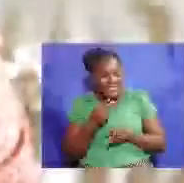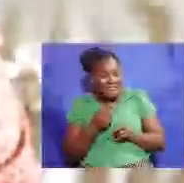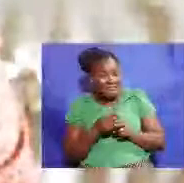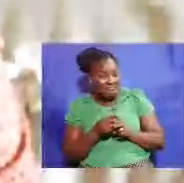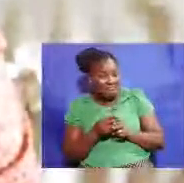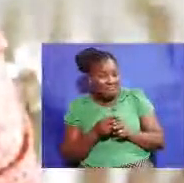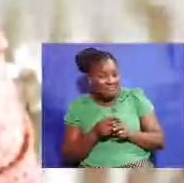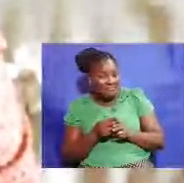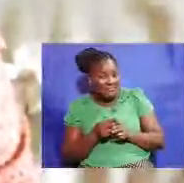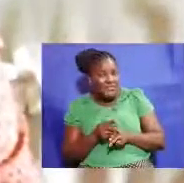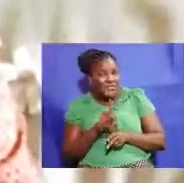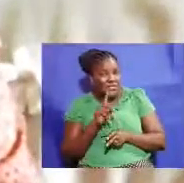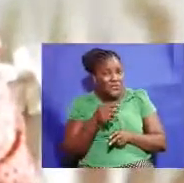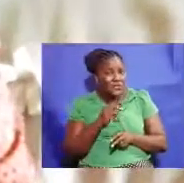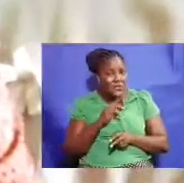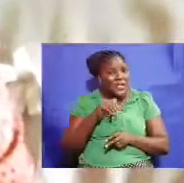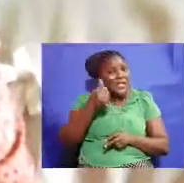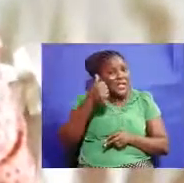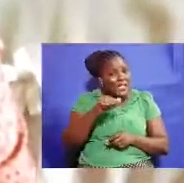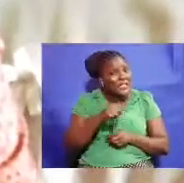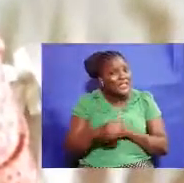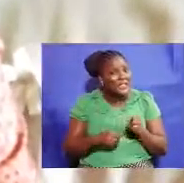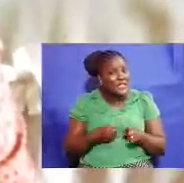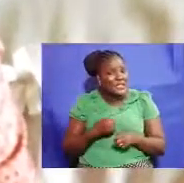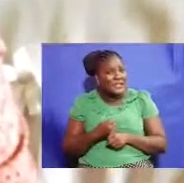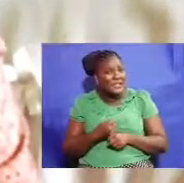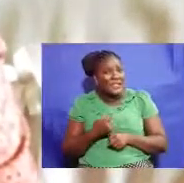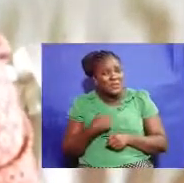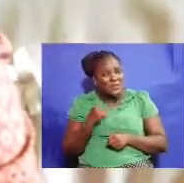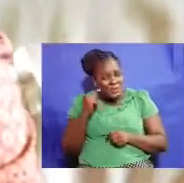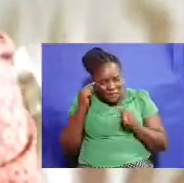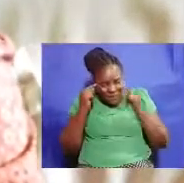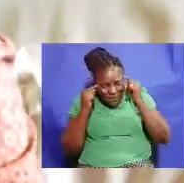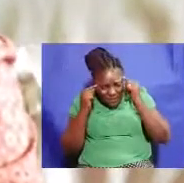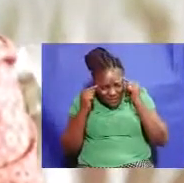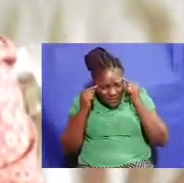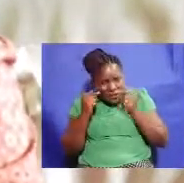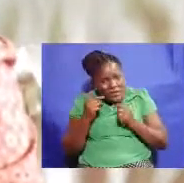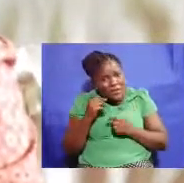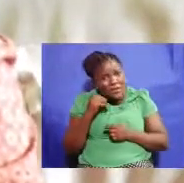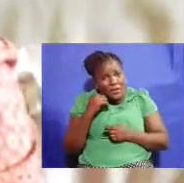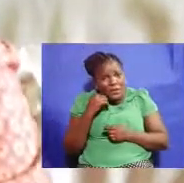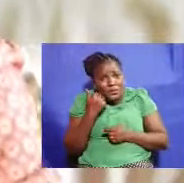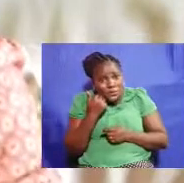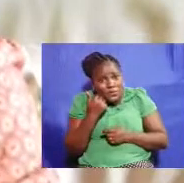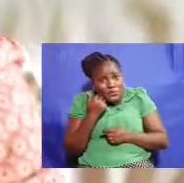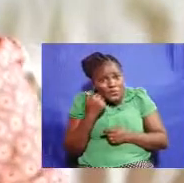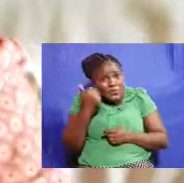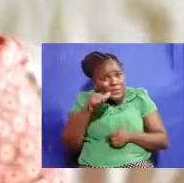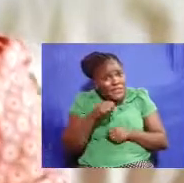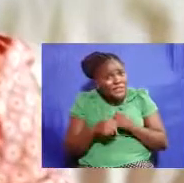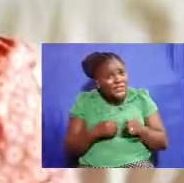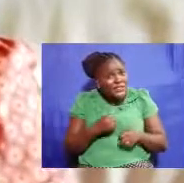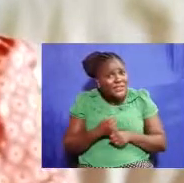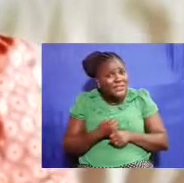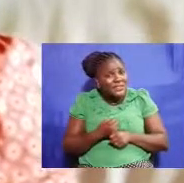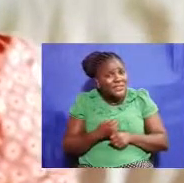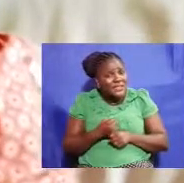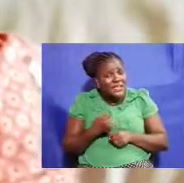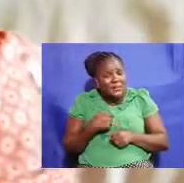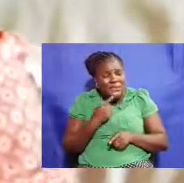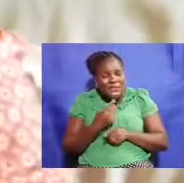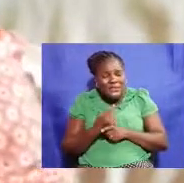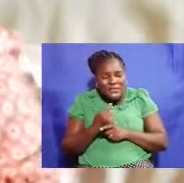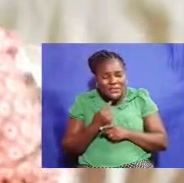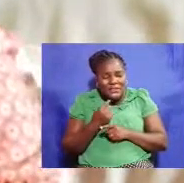10 years, I was wondering, so is it soon 10 years? Because I'm just imagining